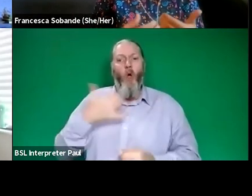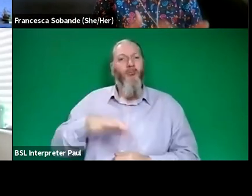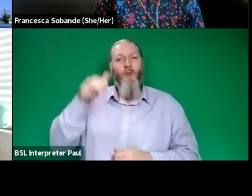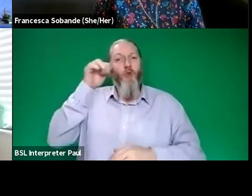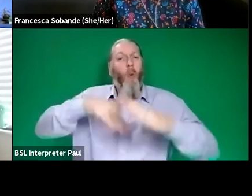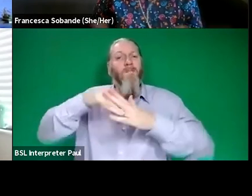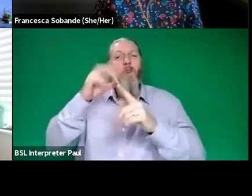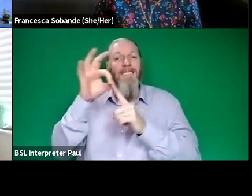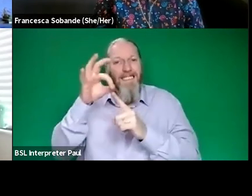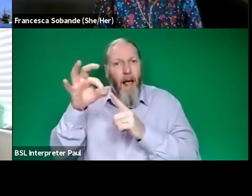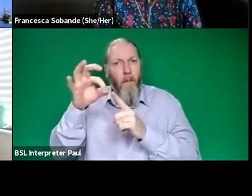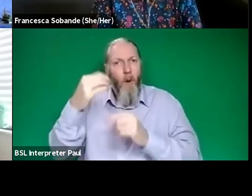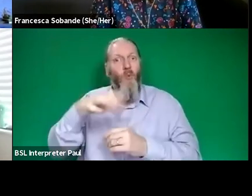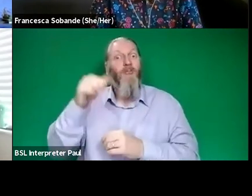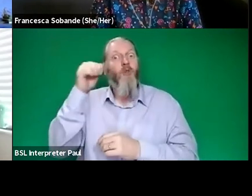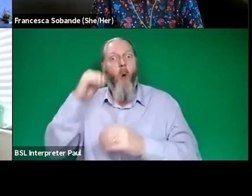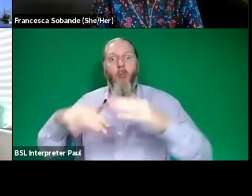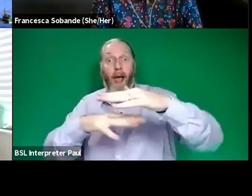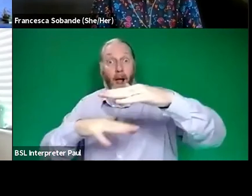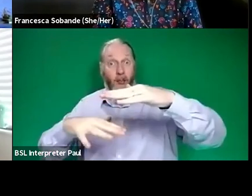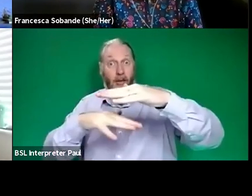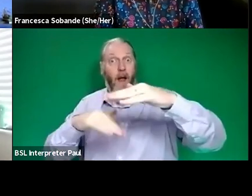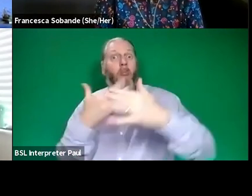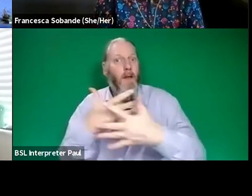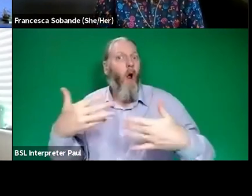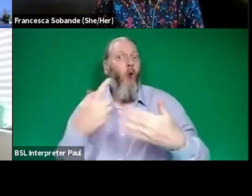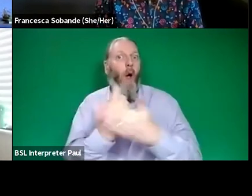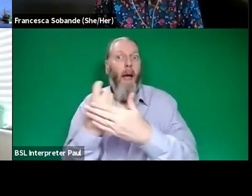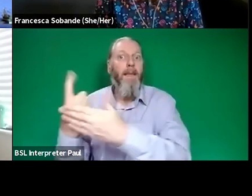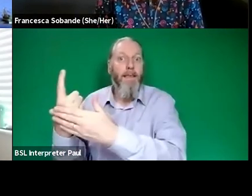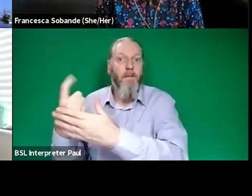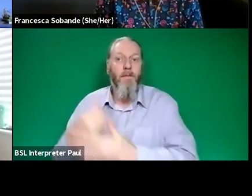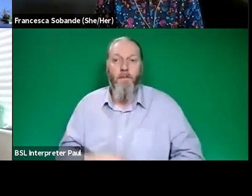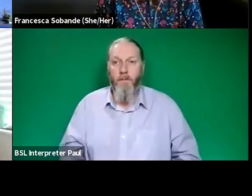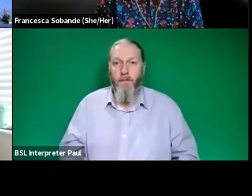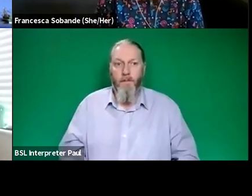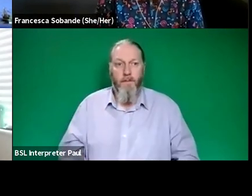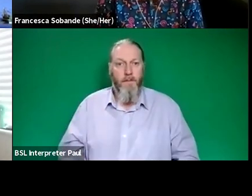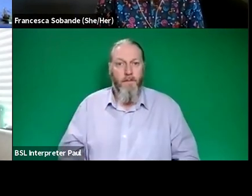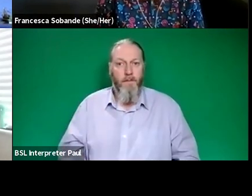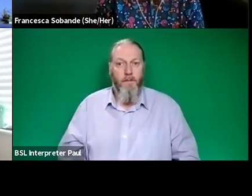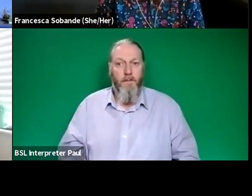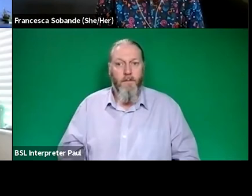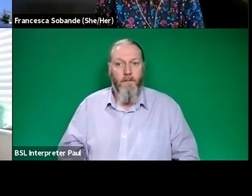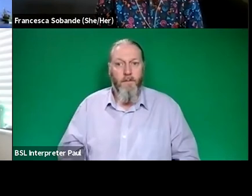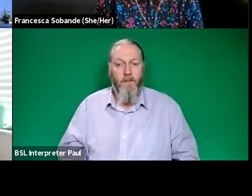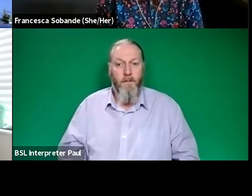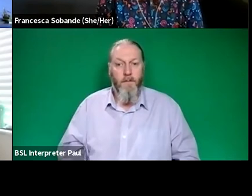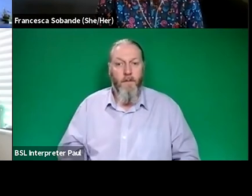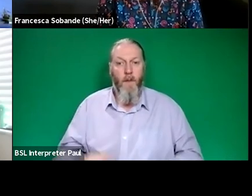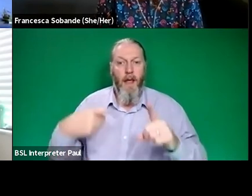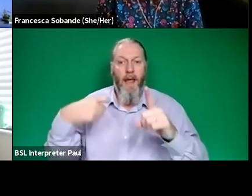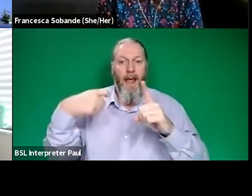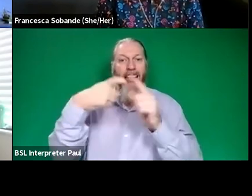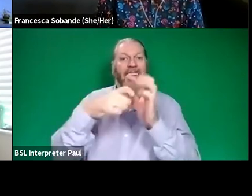could put those involved in that work at risk. I just wanted to add to Francesca's point, absolutely. And I think so